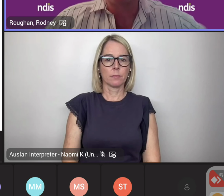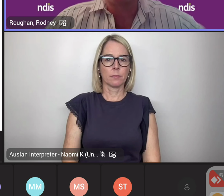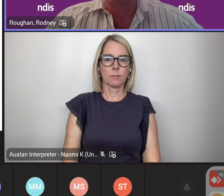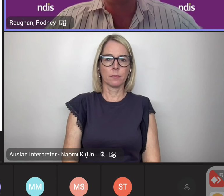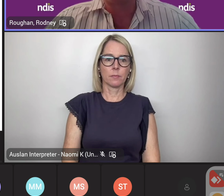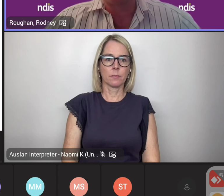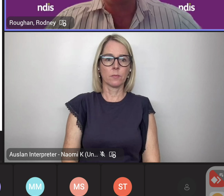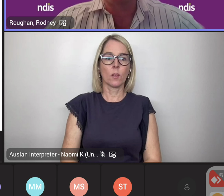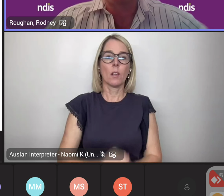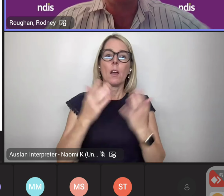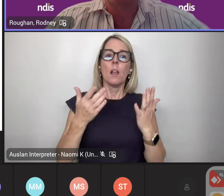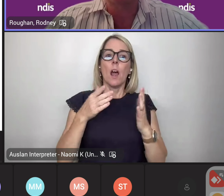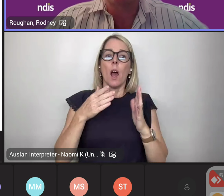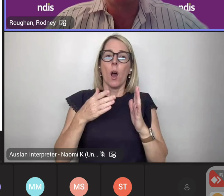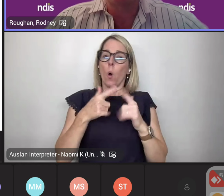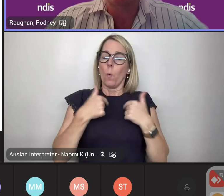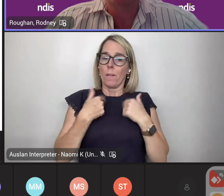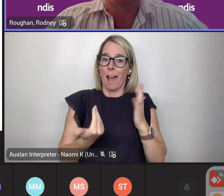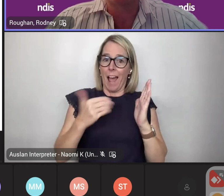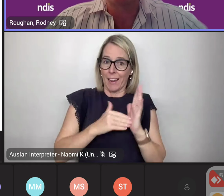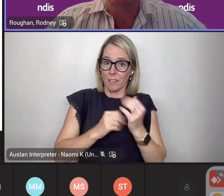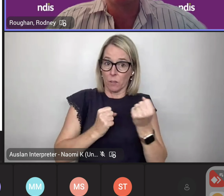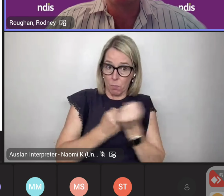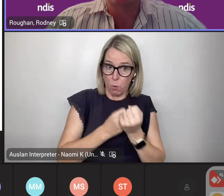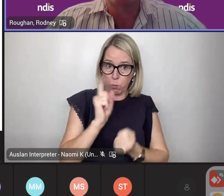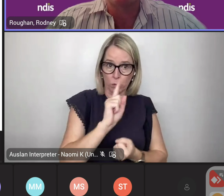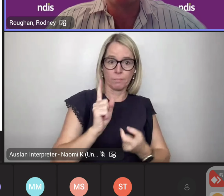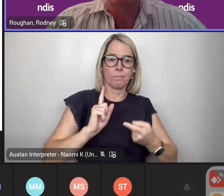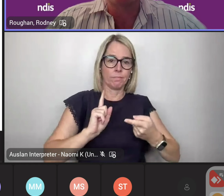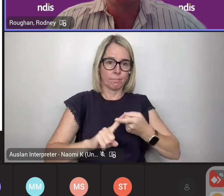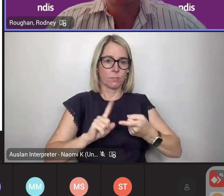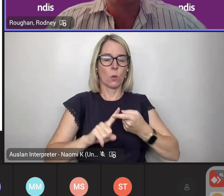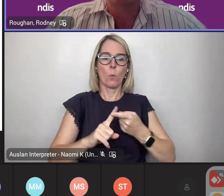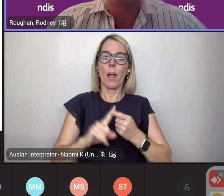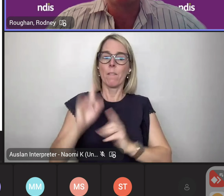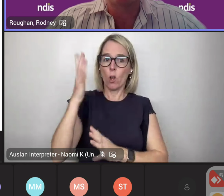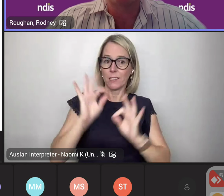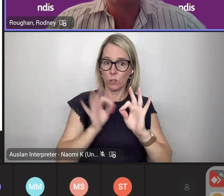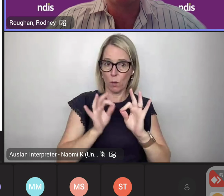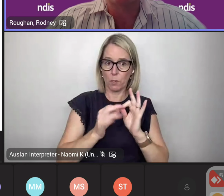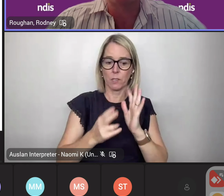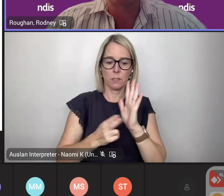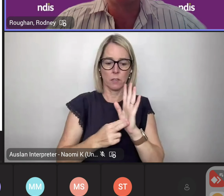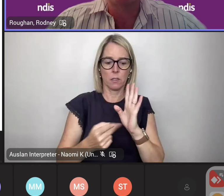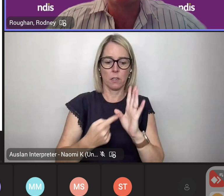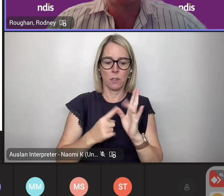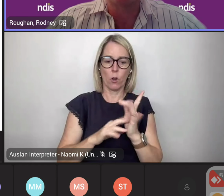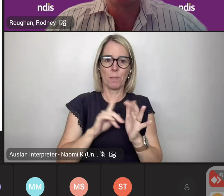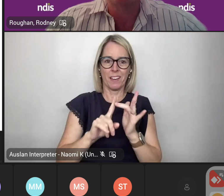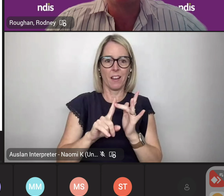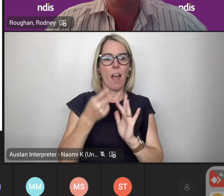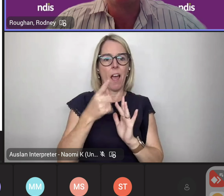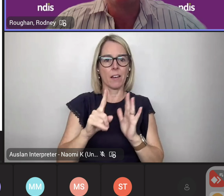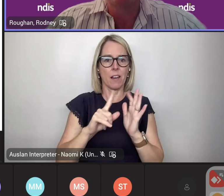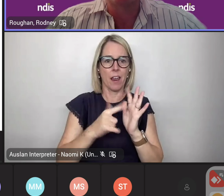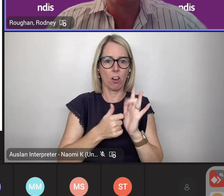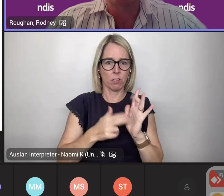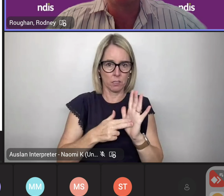Our accessibility features today include our Auslan interpreters, Naomi and Aaron, and we have live captions